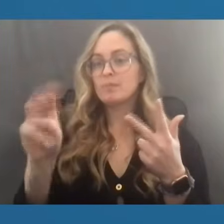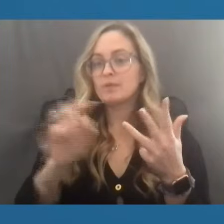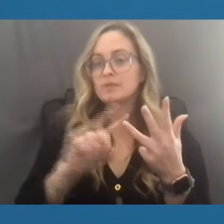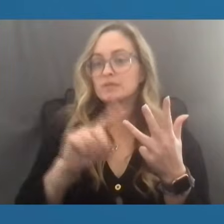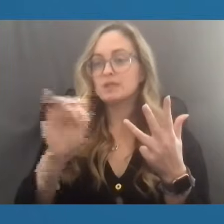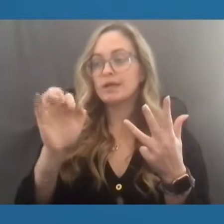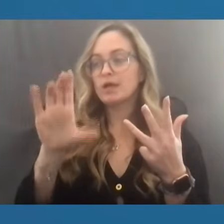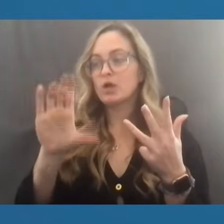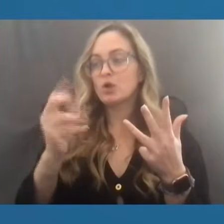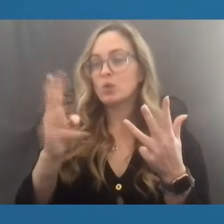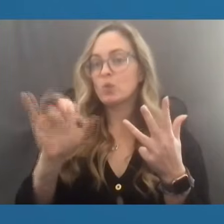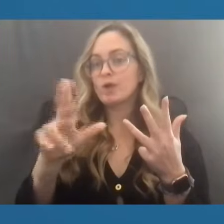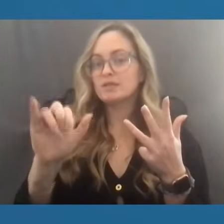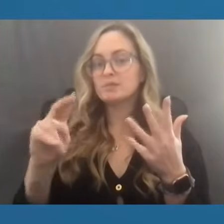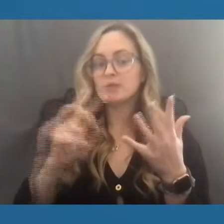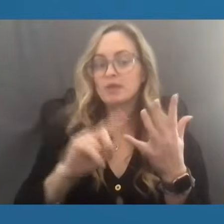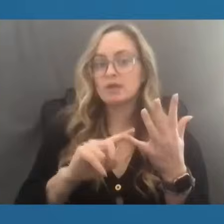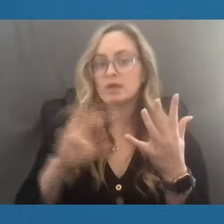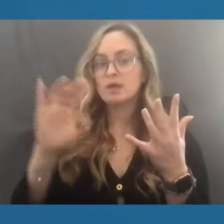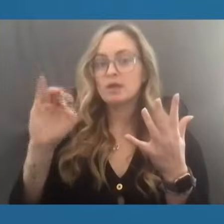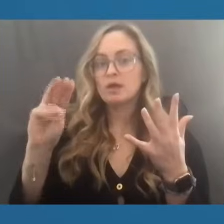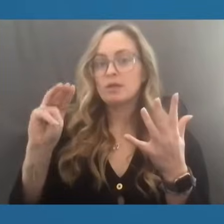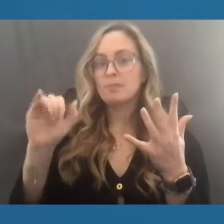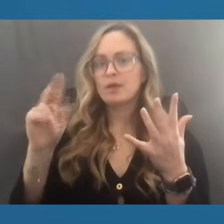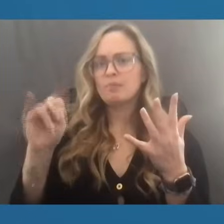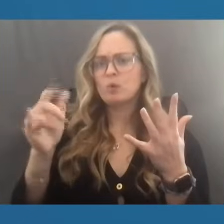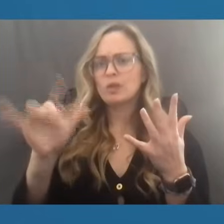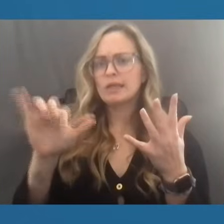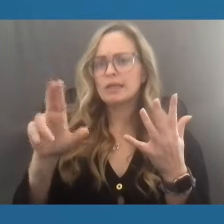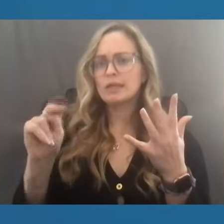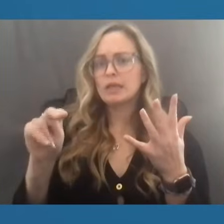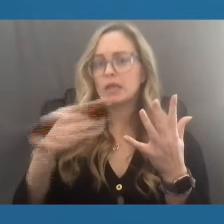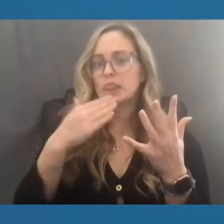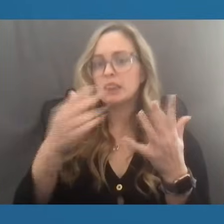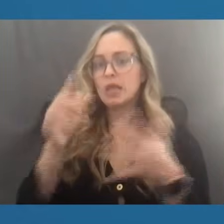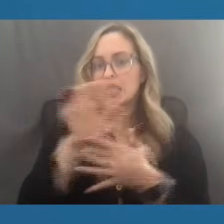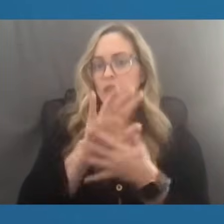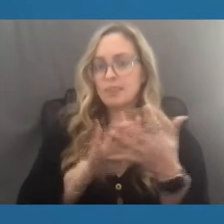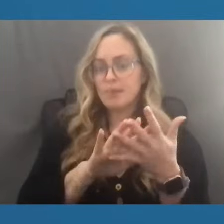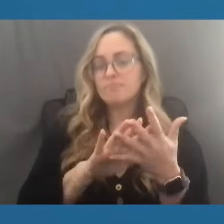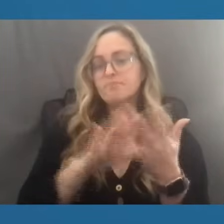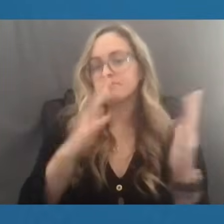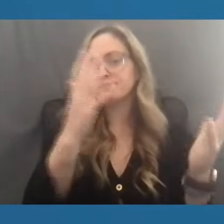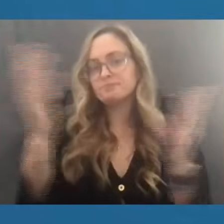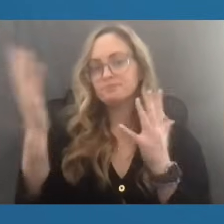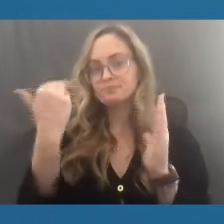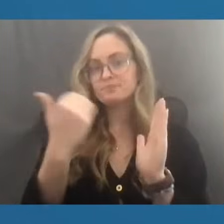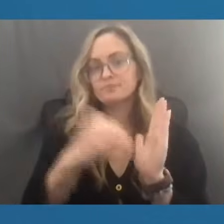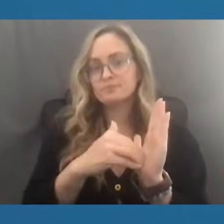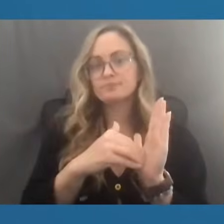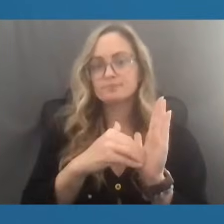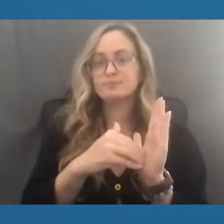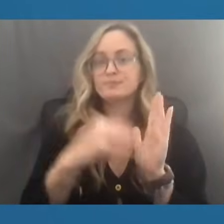Westman, and Manmona Yin. And I want to thank them. Let's give them another round of applause.